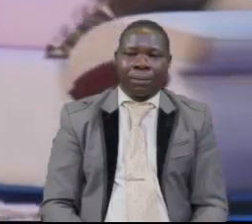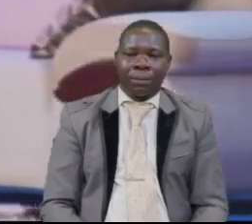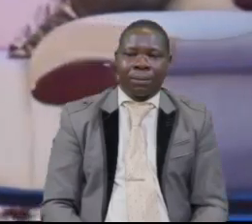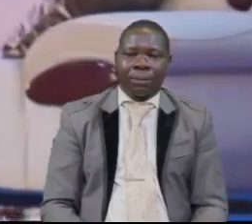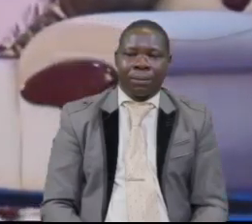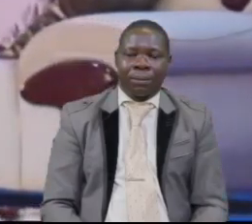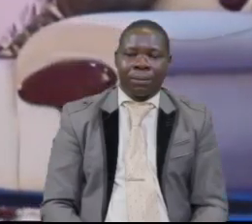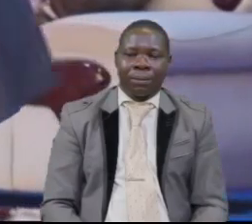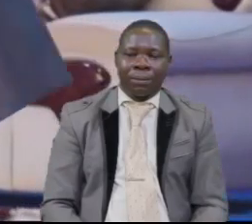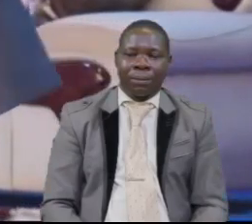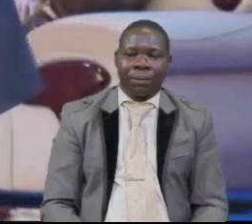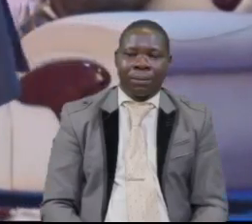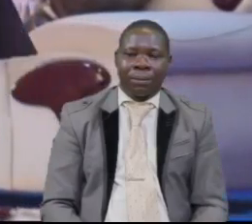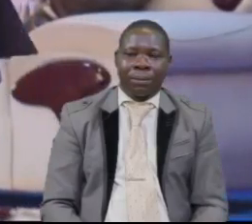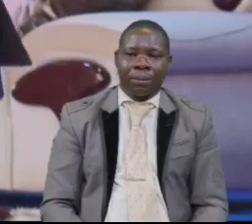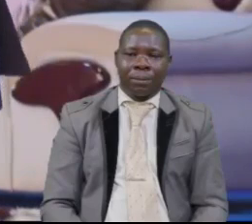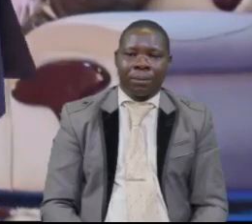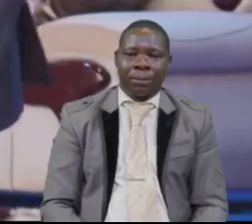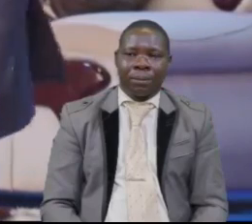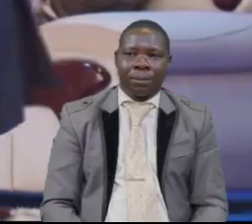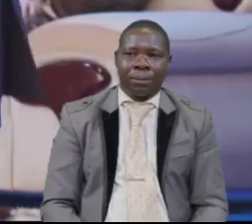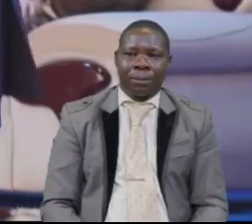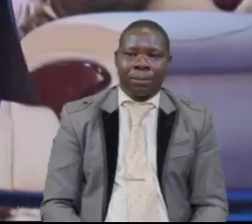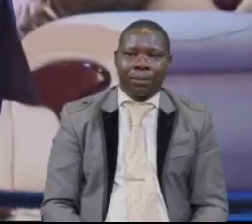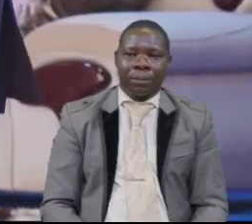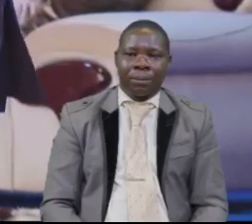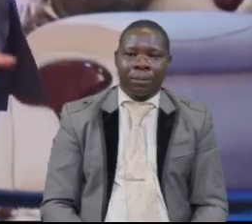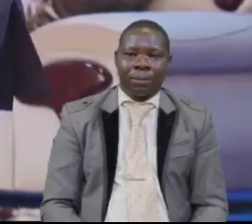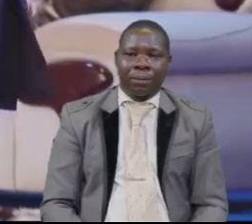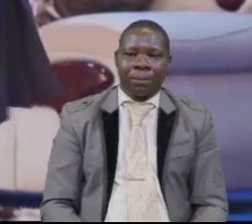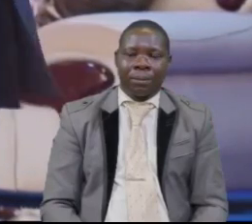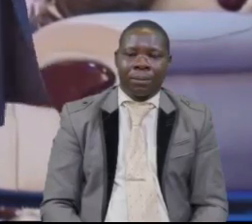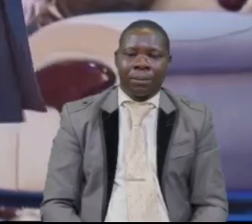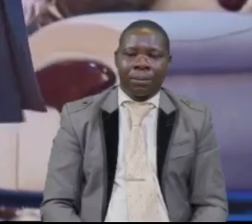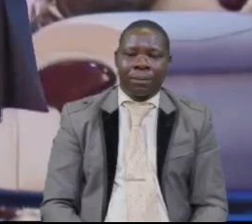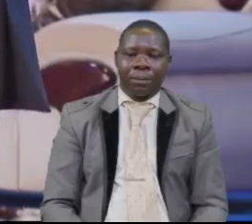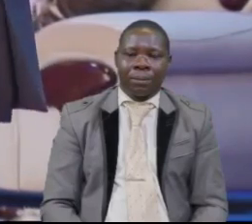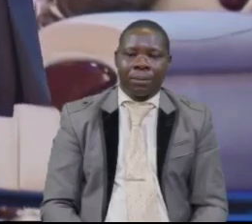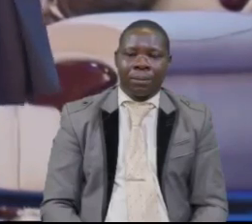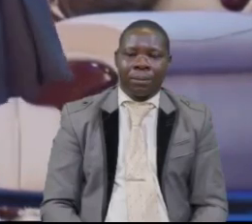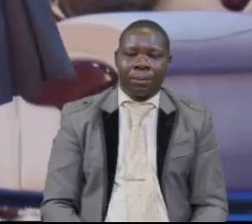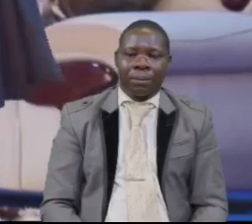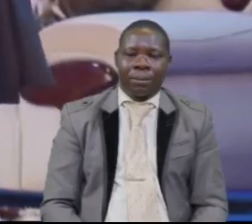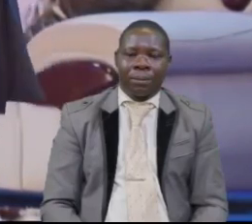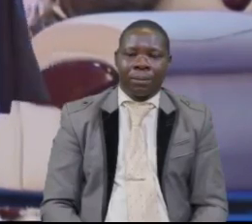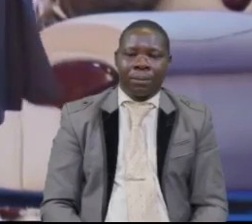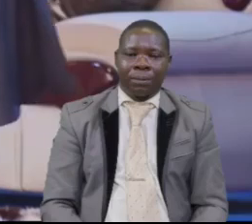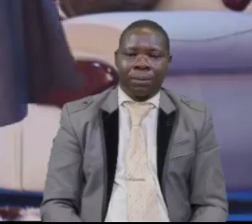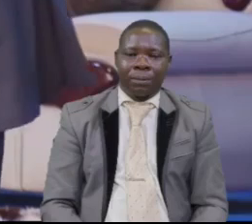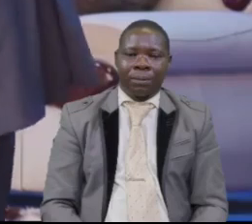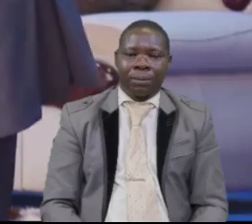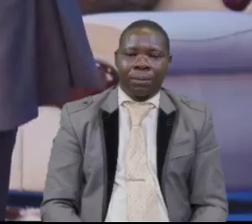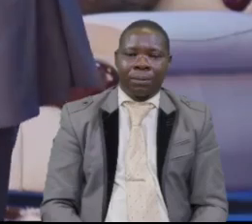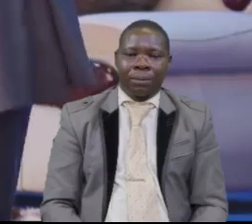time of the all those evil be is said but the people that do know their God they'll be stronger and they